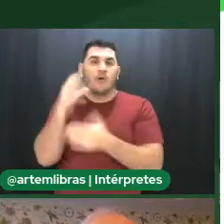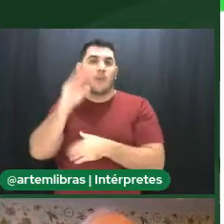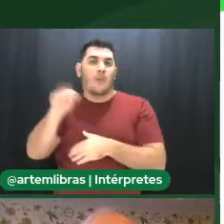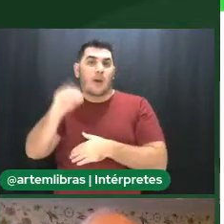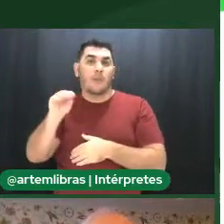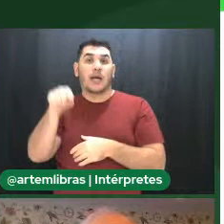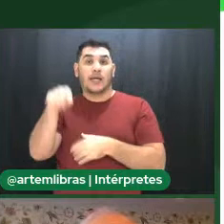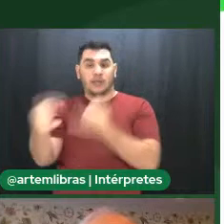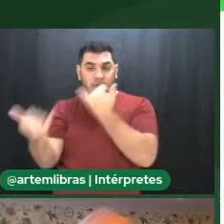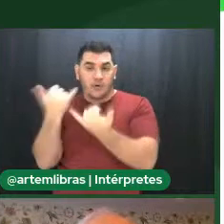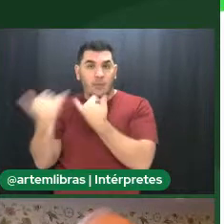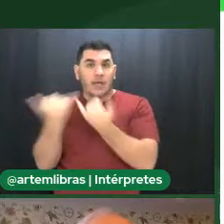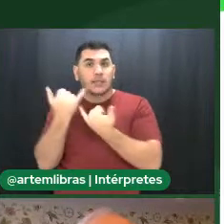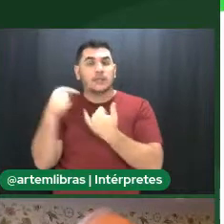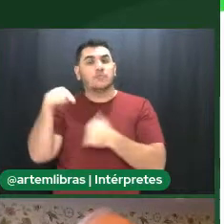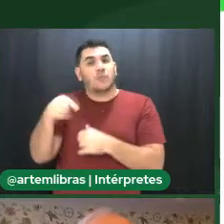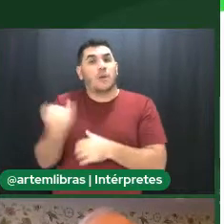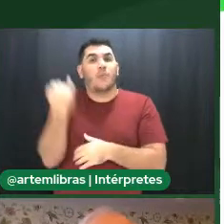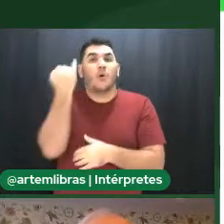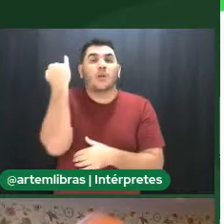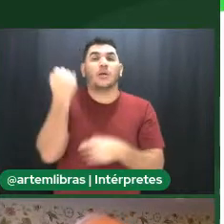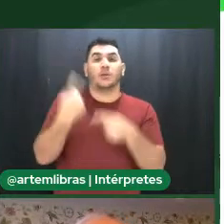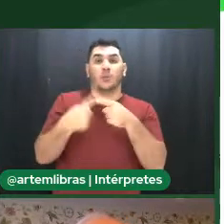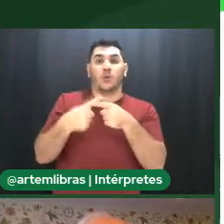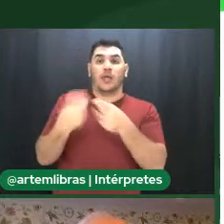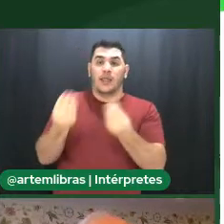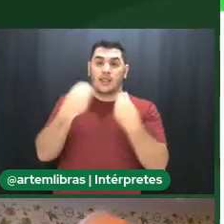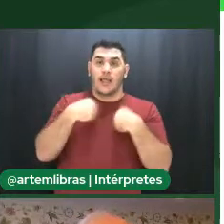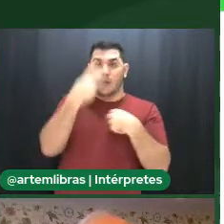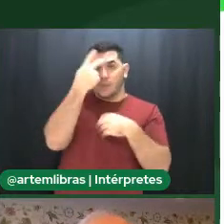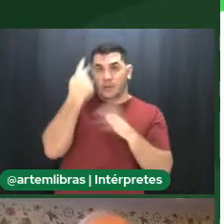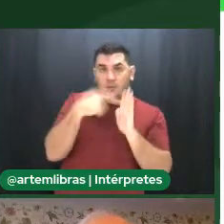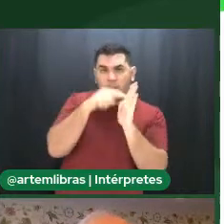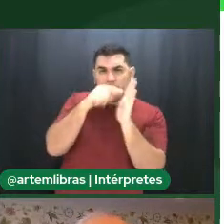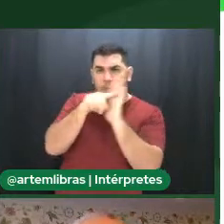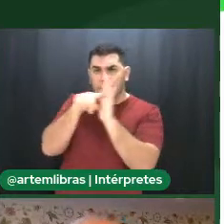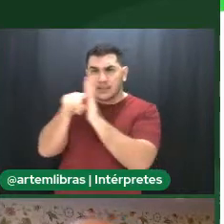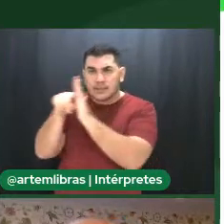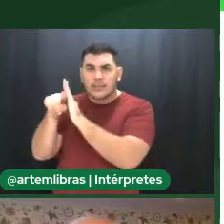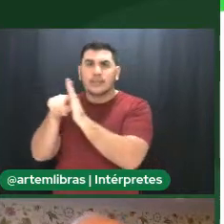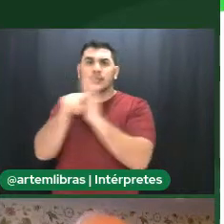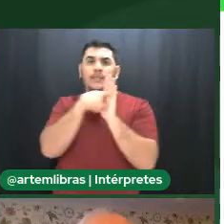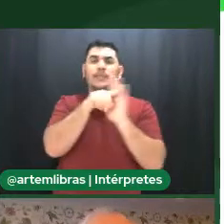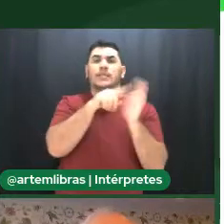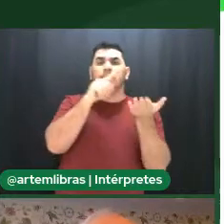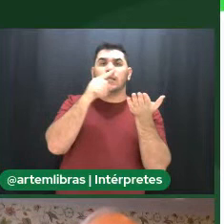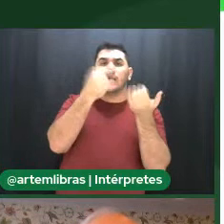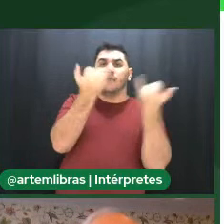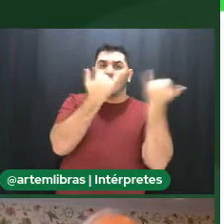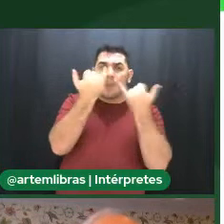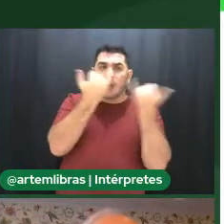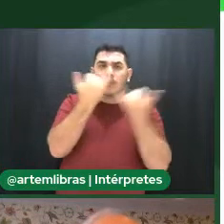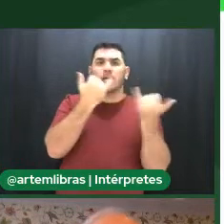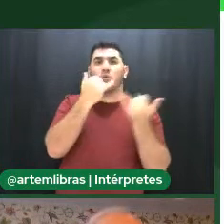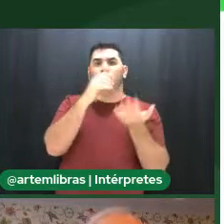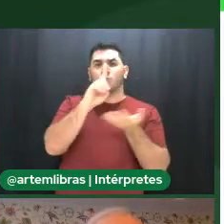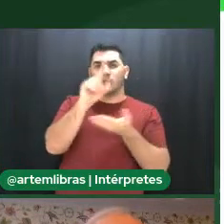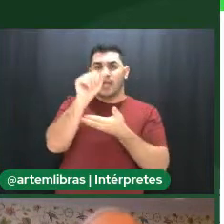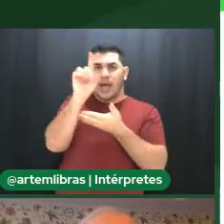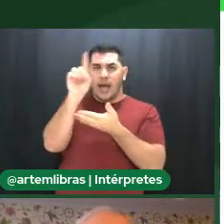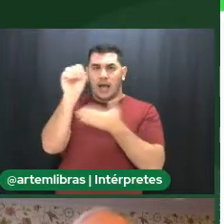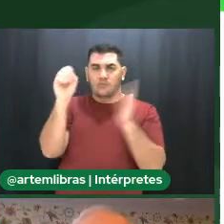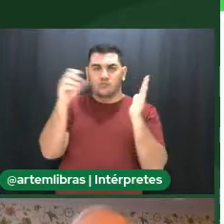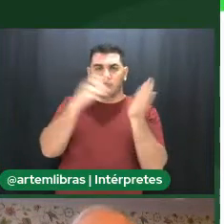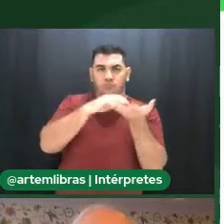analysts who do the retrospective forensic analysis an understanding of what went wrong and